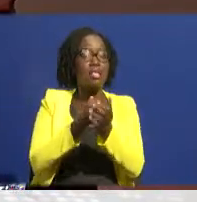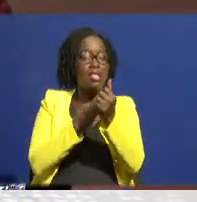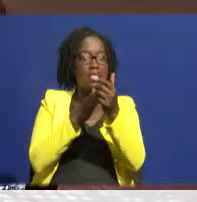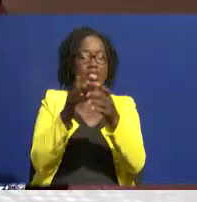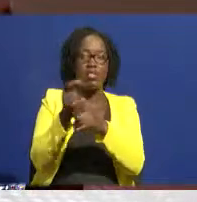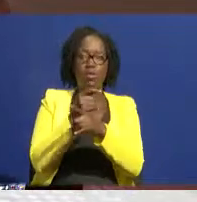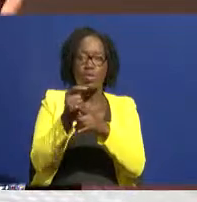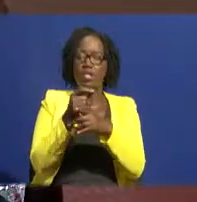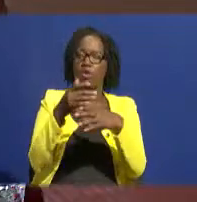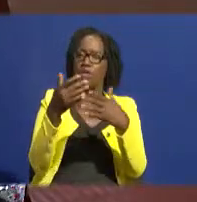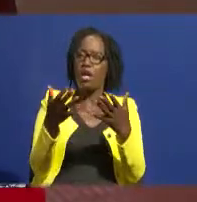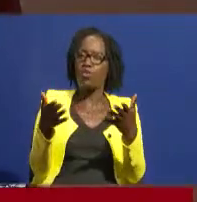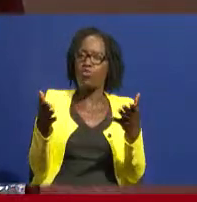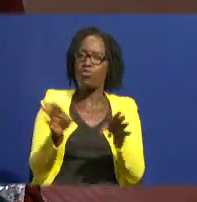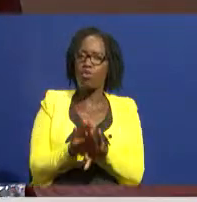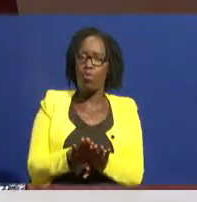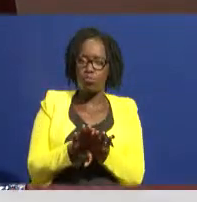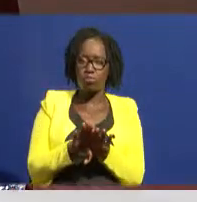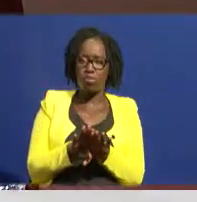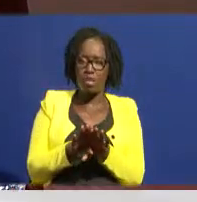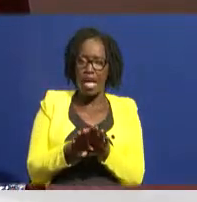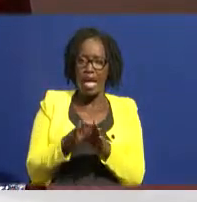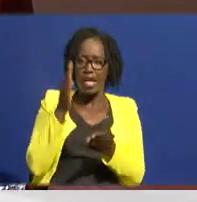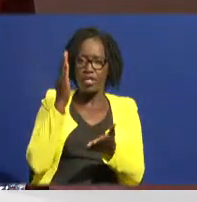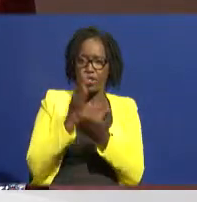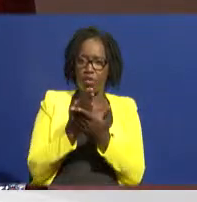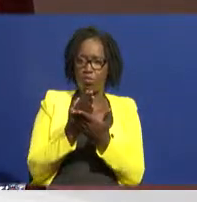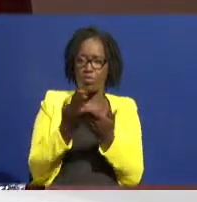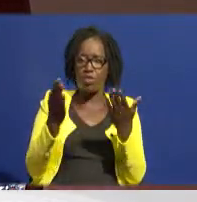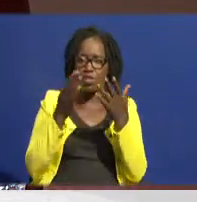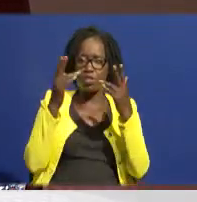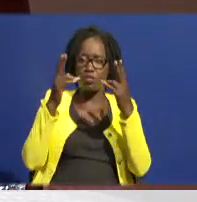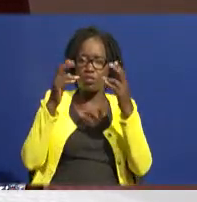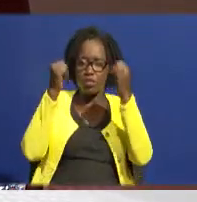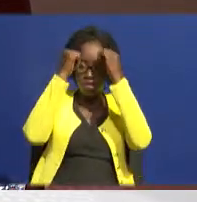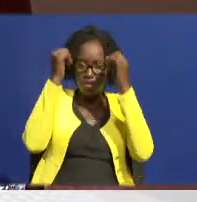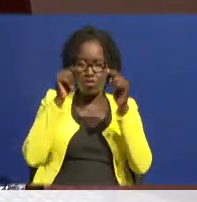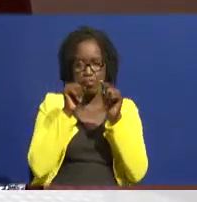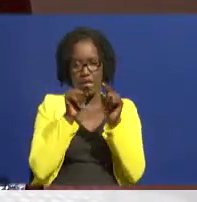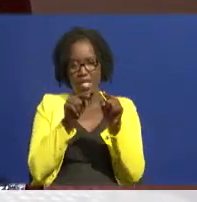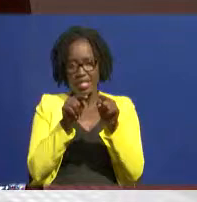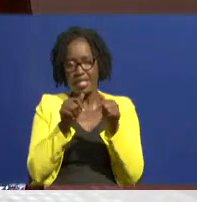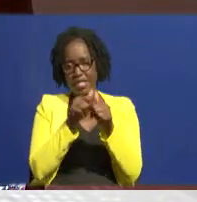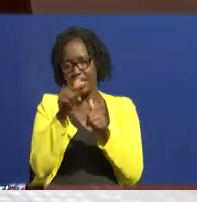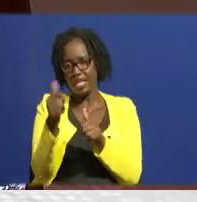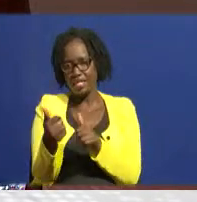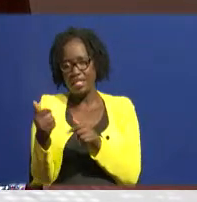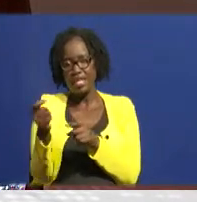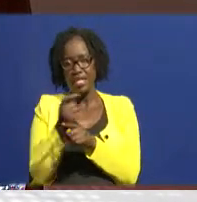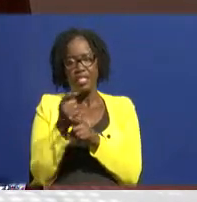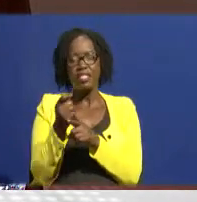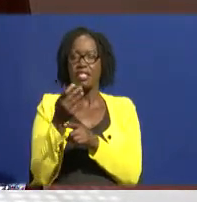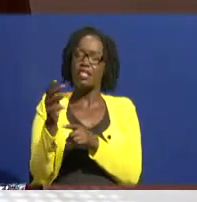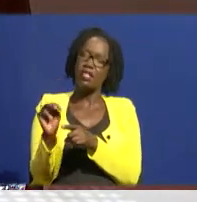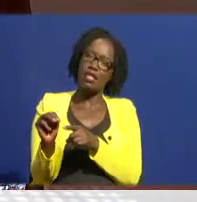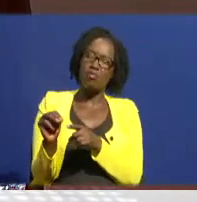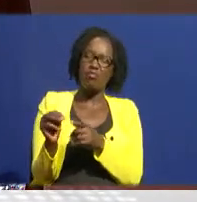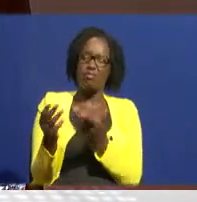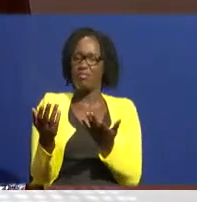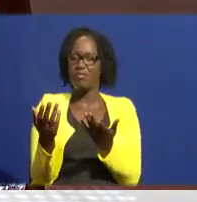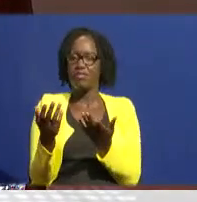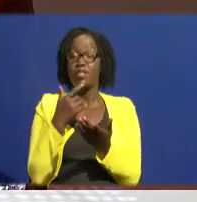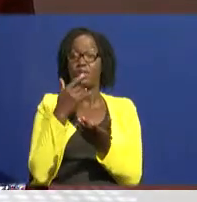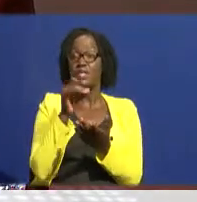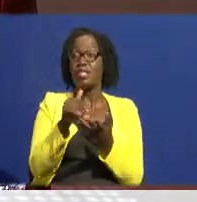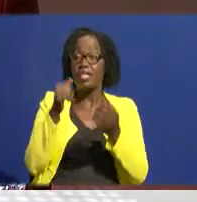trained on how to curb these issues with their fellow students, those who were inciting others. We were training them. We